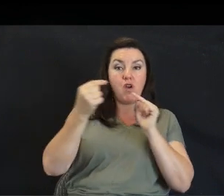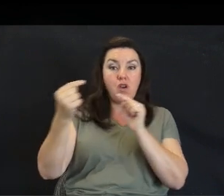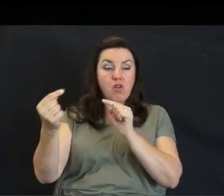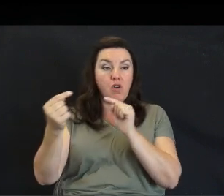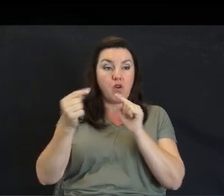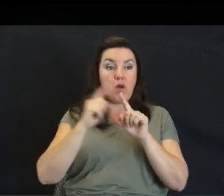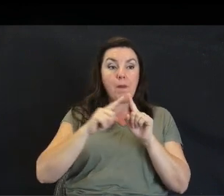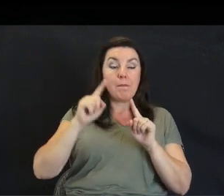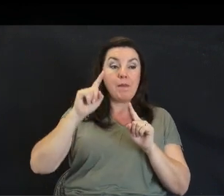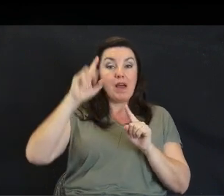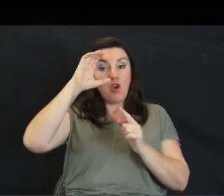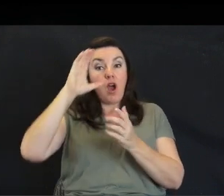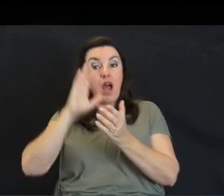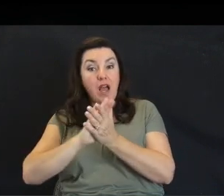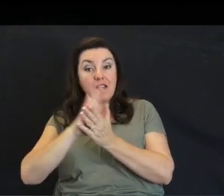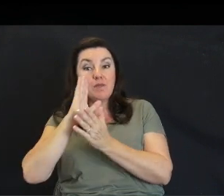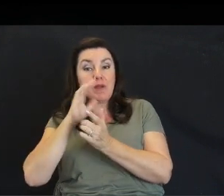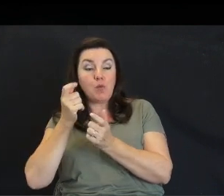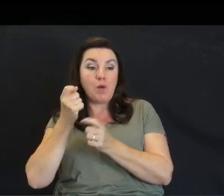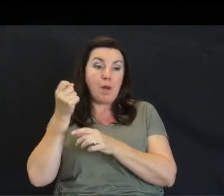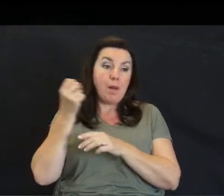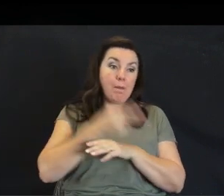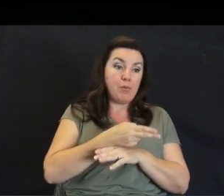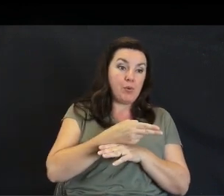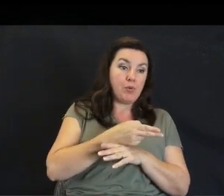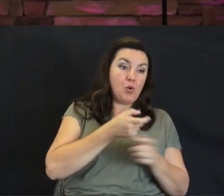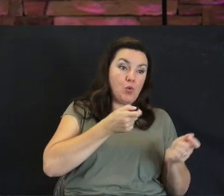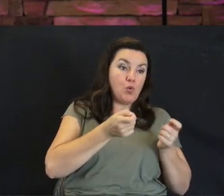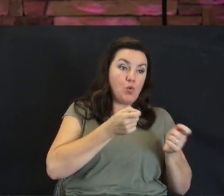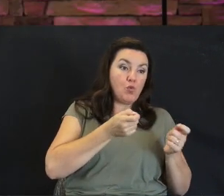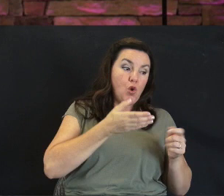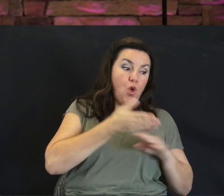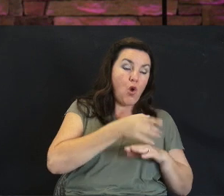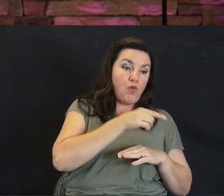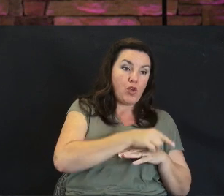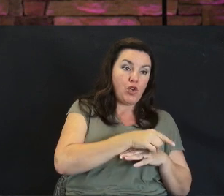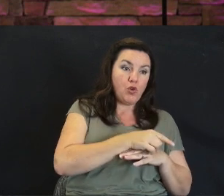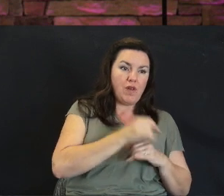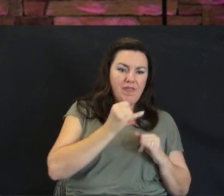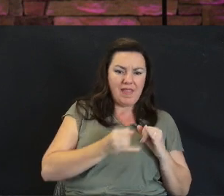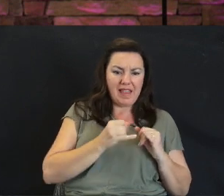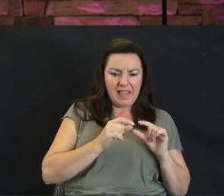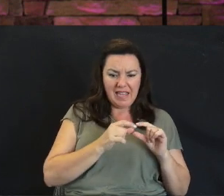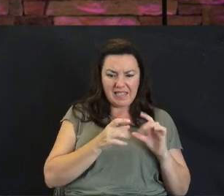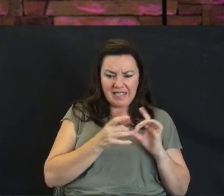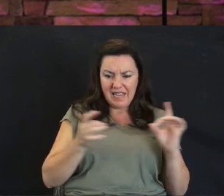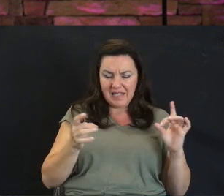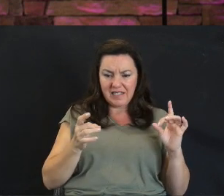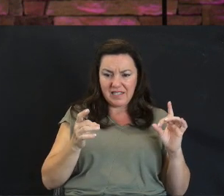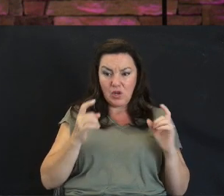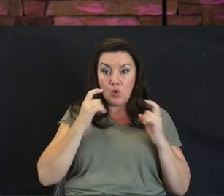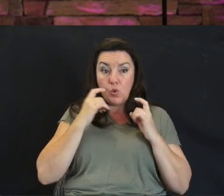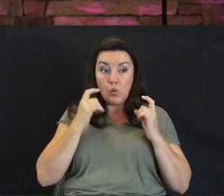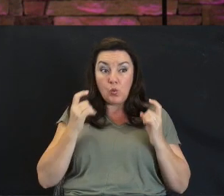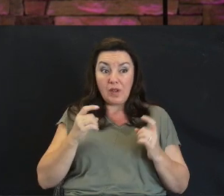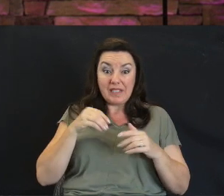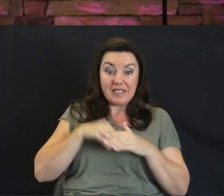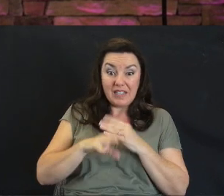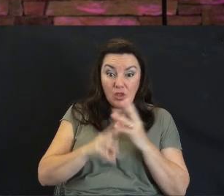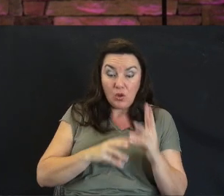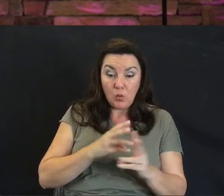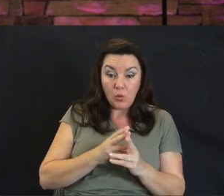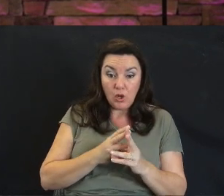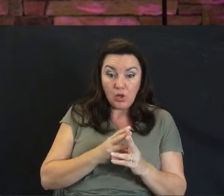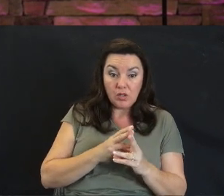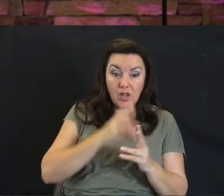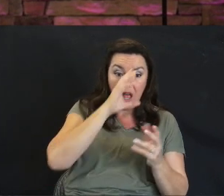rule over you It's that last sentence I want to focus on Just for a moment When sin entered the world Things radically changed Between Adam